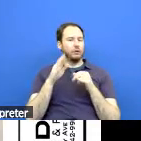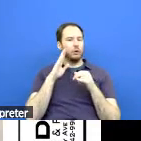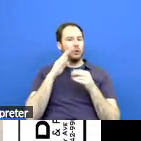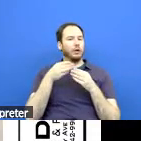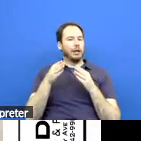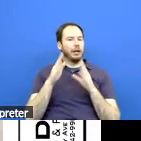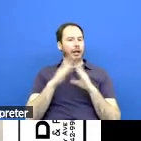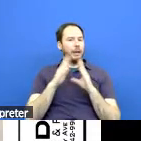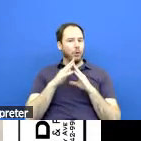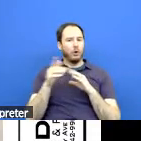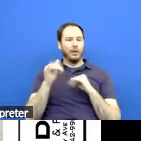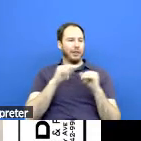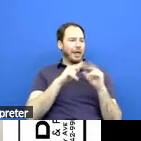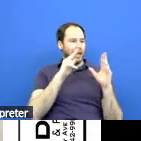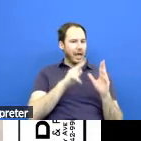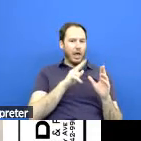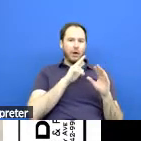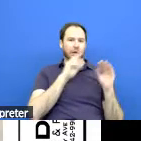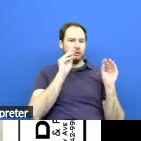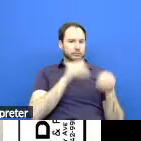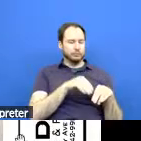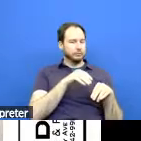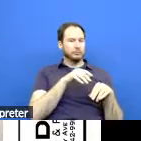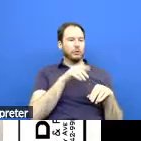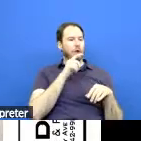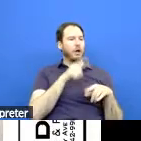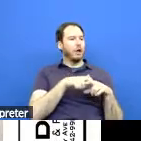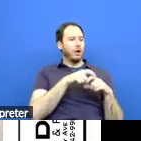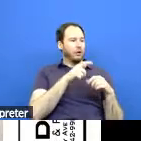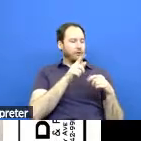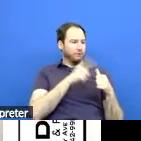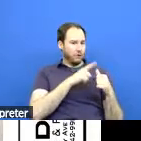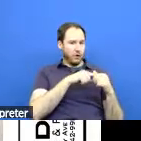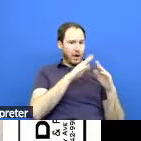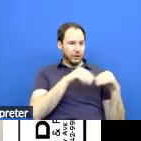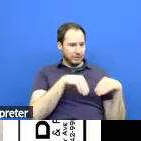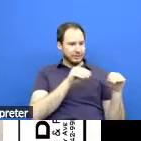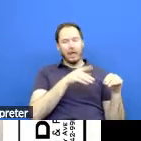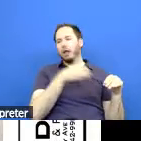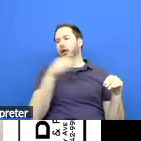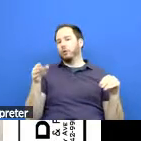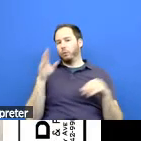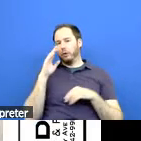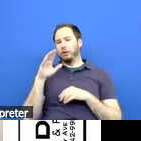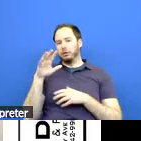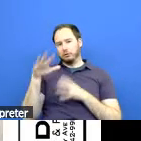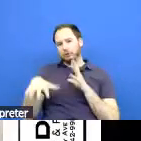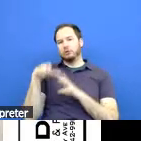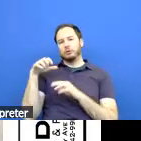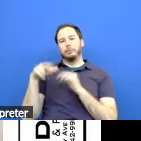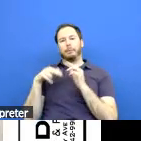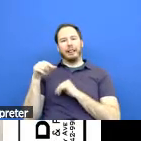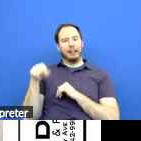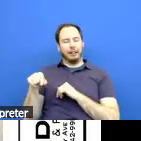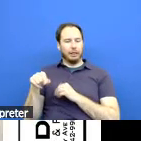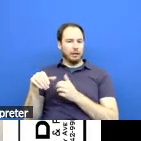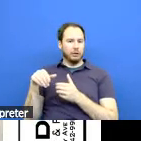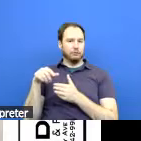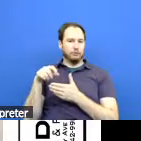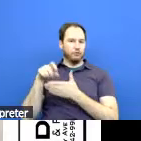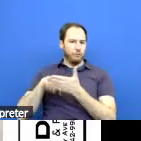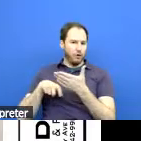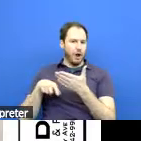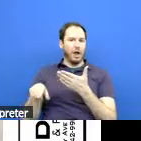where, okay, this house is started, they don't start building until the house is sold, right? So they're staggered more, and therefore you have a lot more